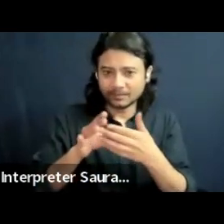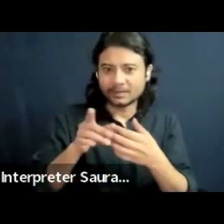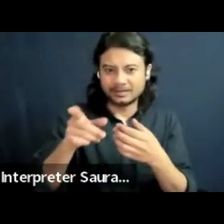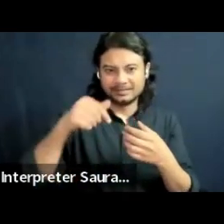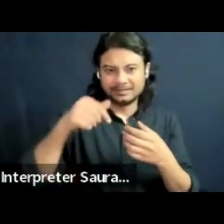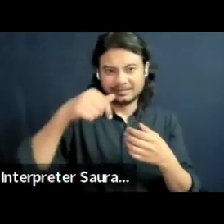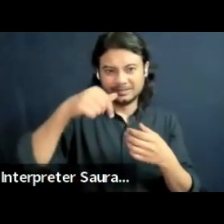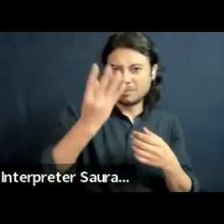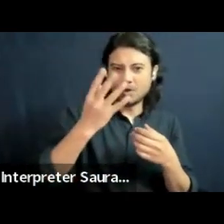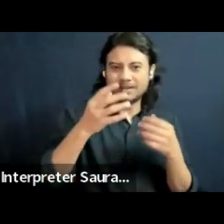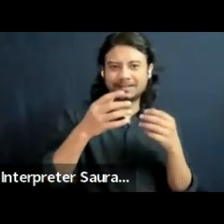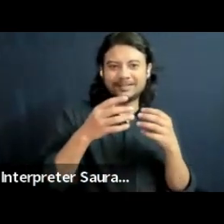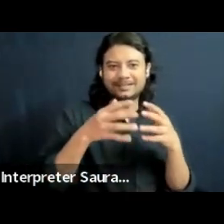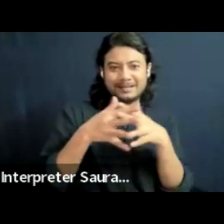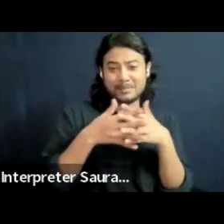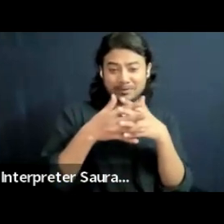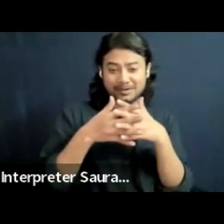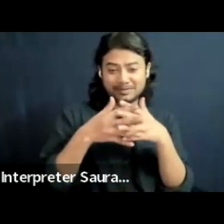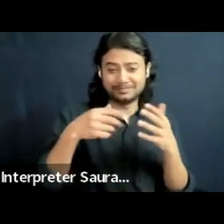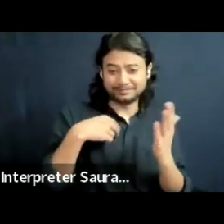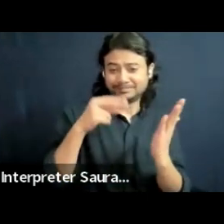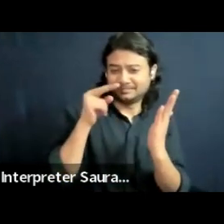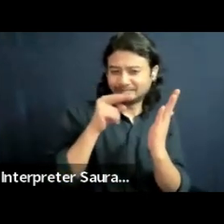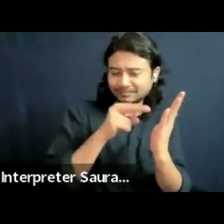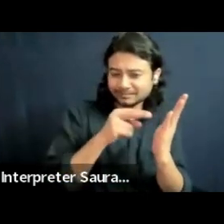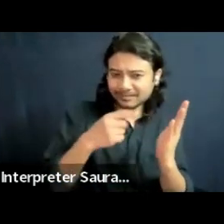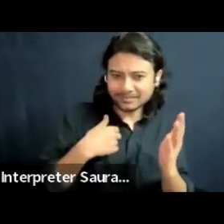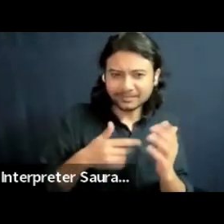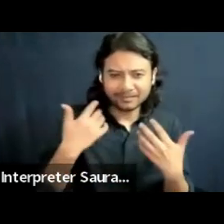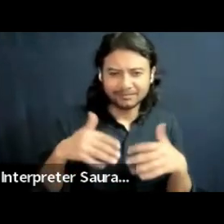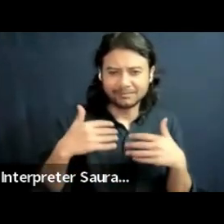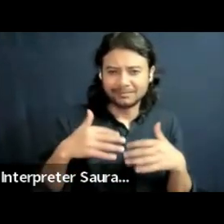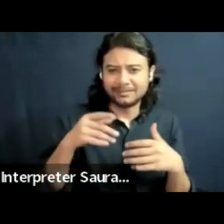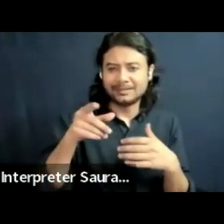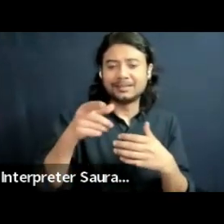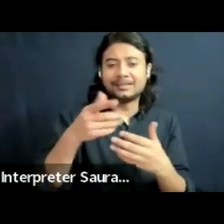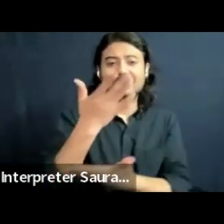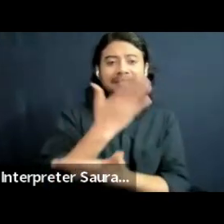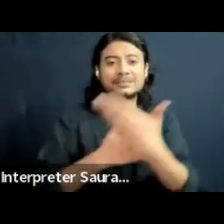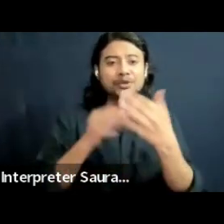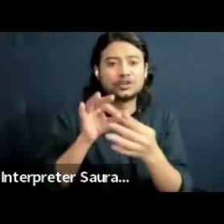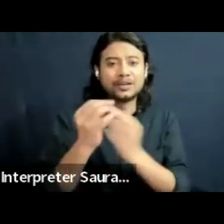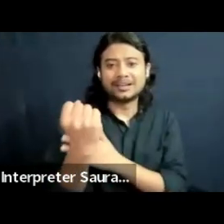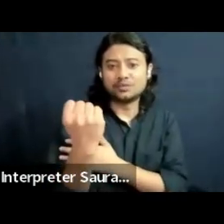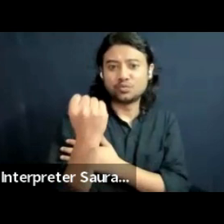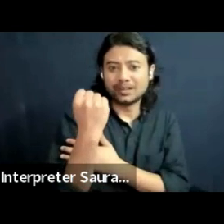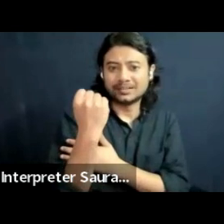on key initiatives such as advocating for disability rights at the global stage,